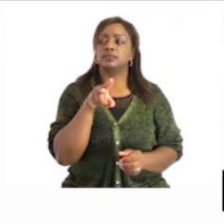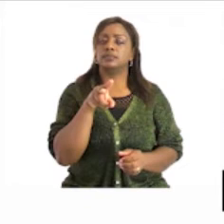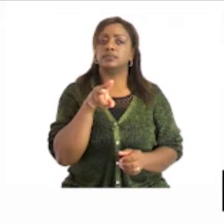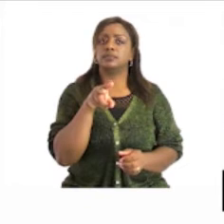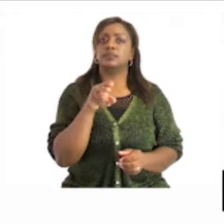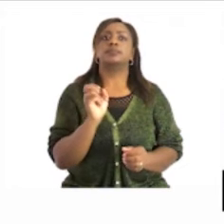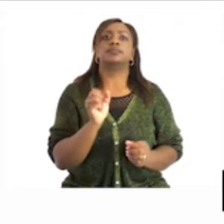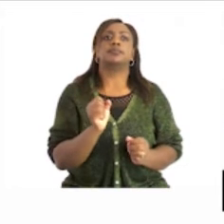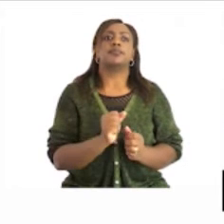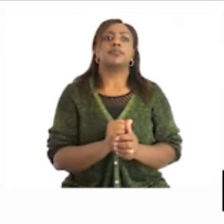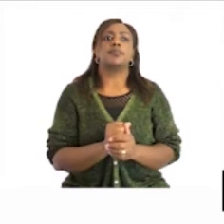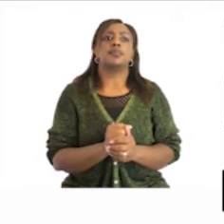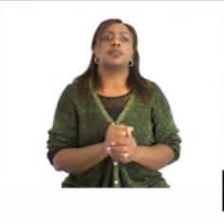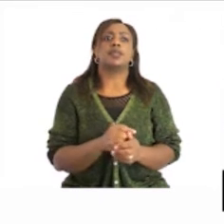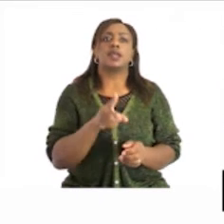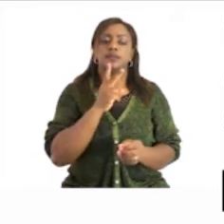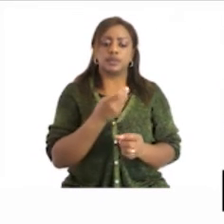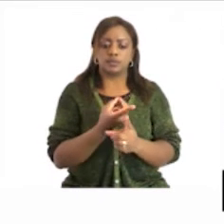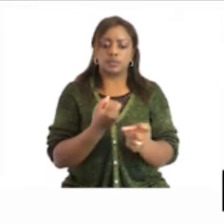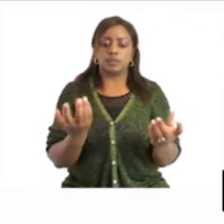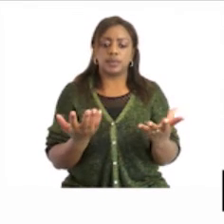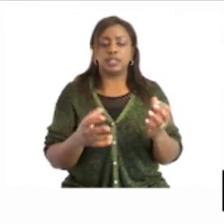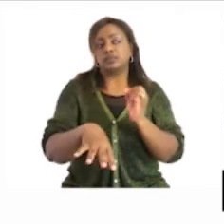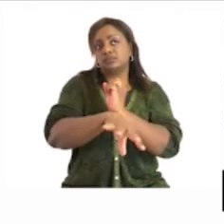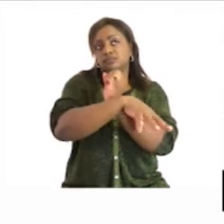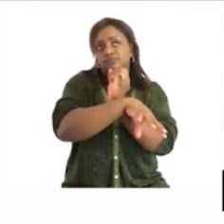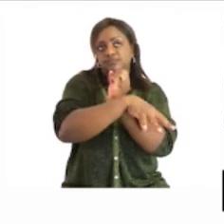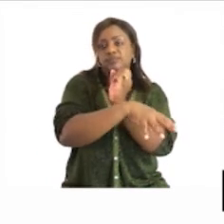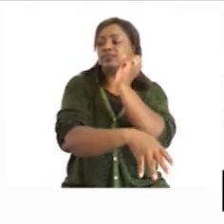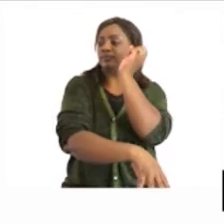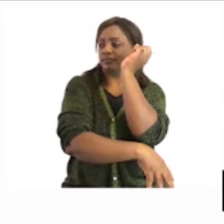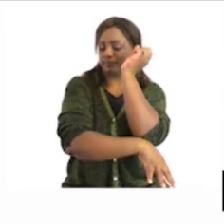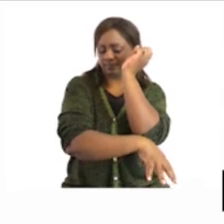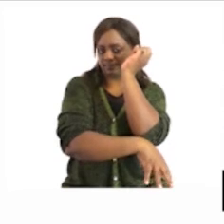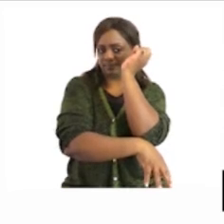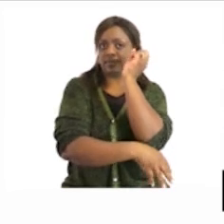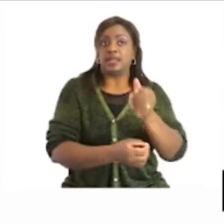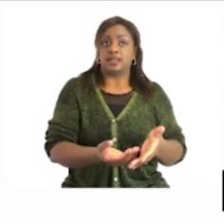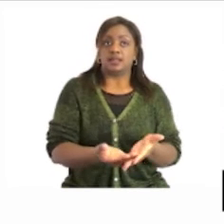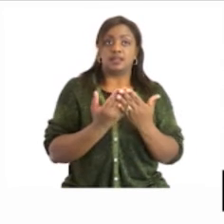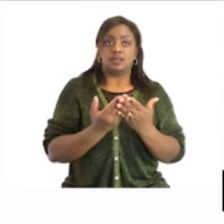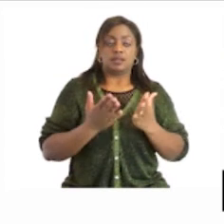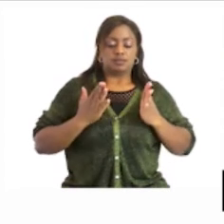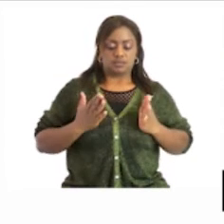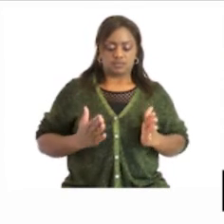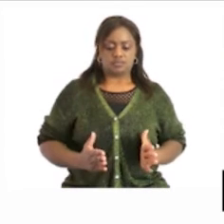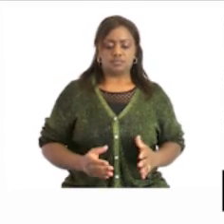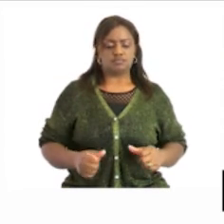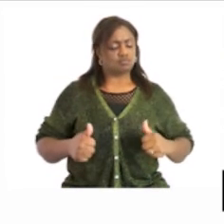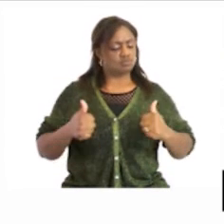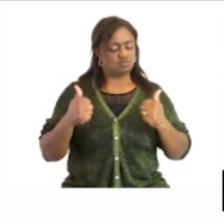properly. Vitamins also make your bones strong and keep your gums and teeth healthy. They also help you